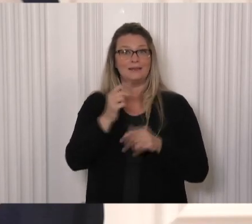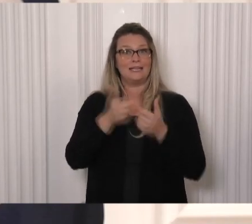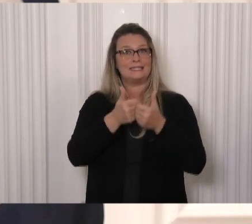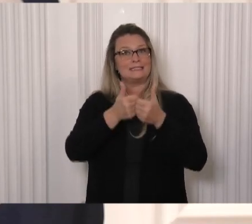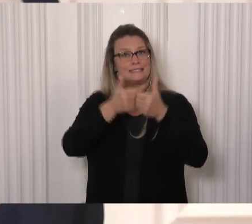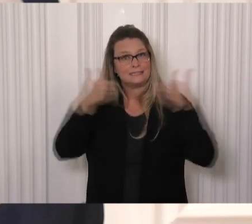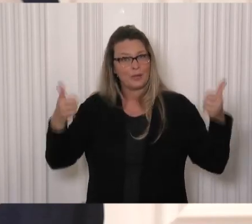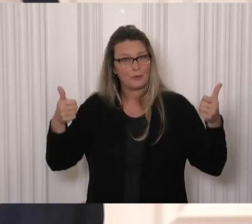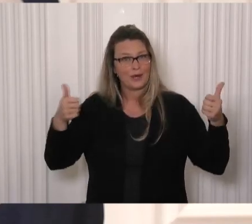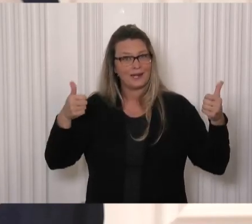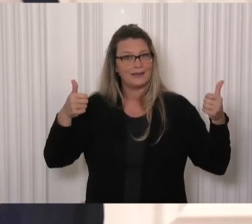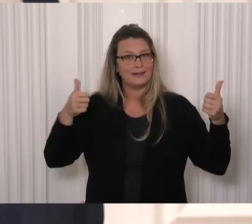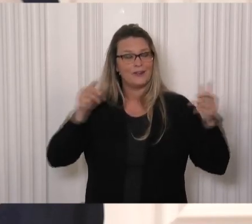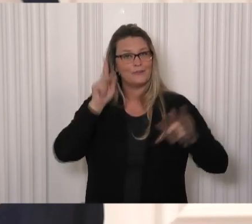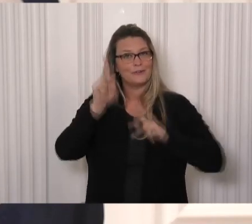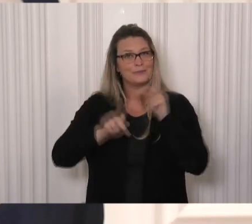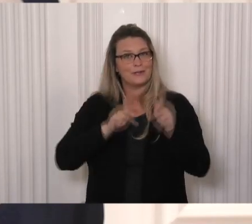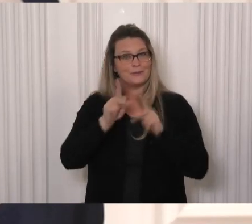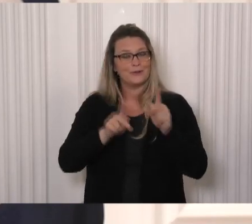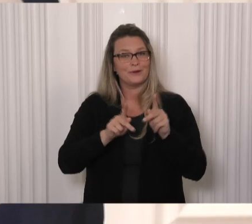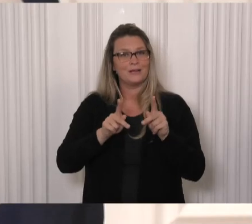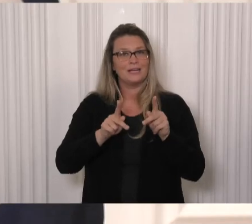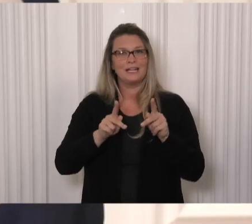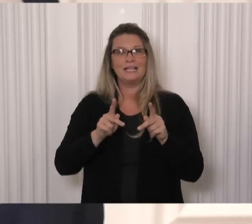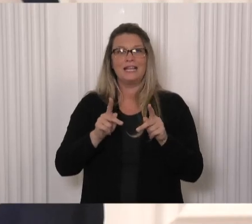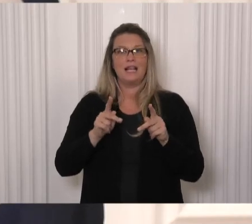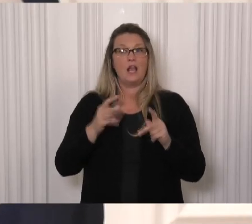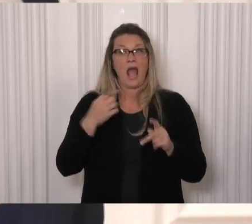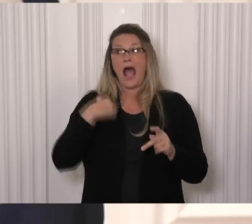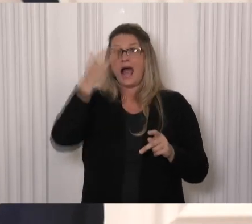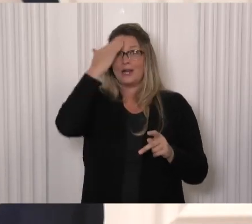distances and doing the things that we're almost bored with